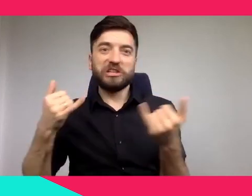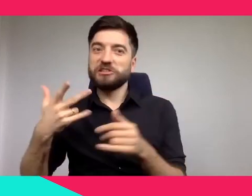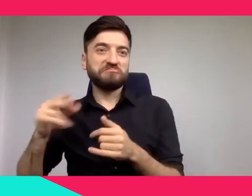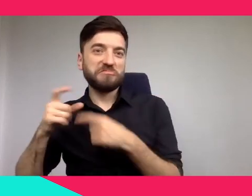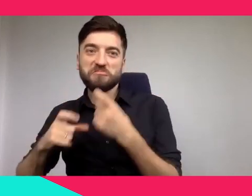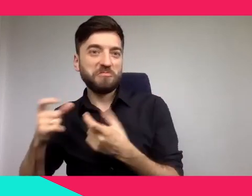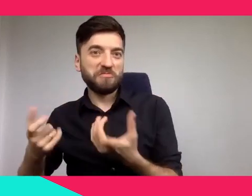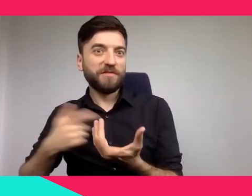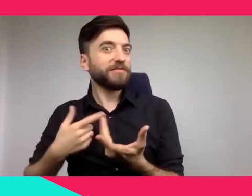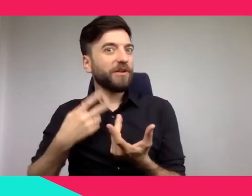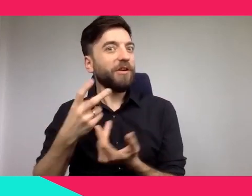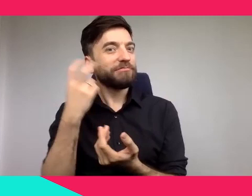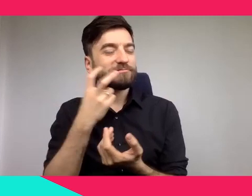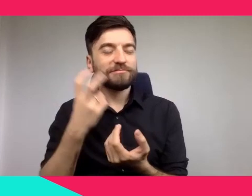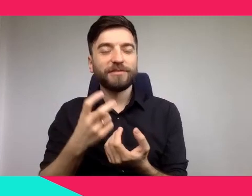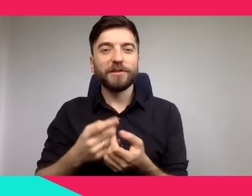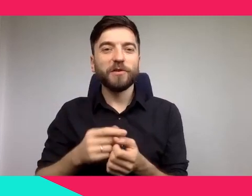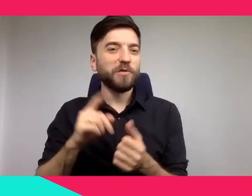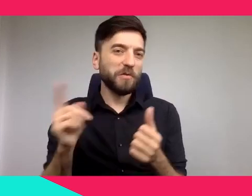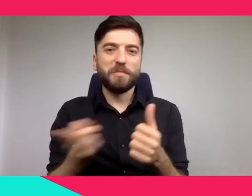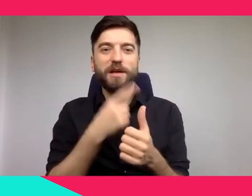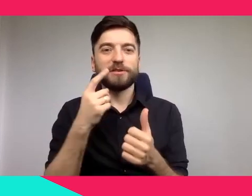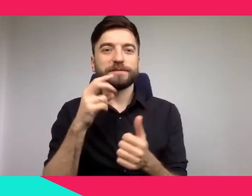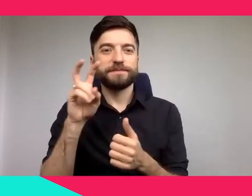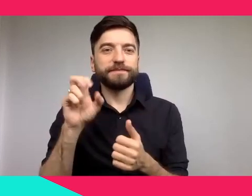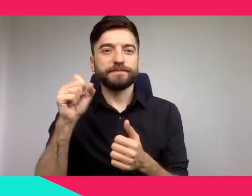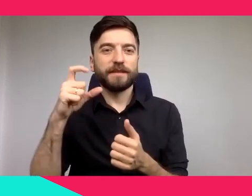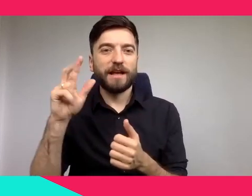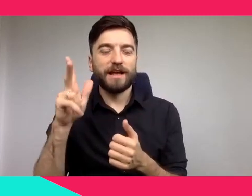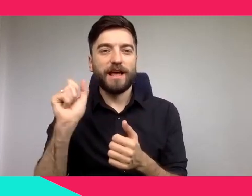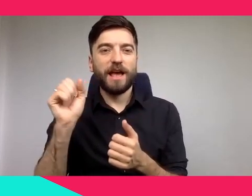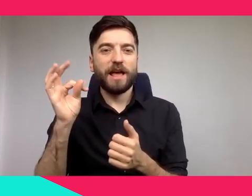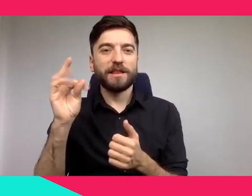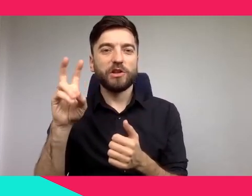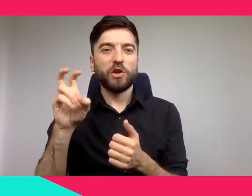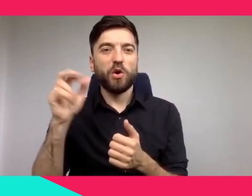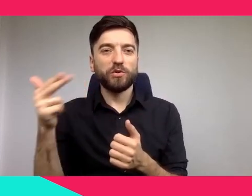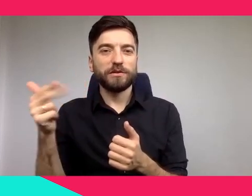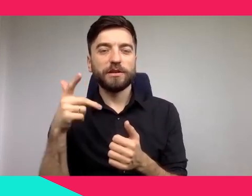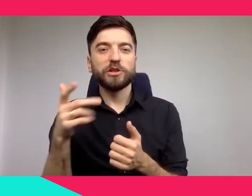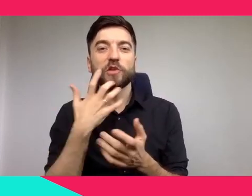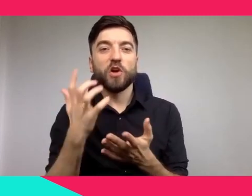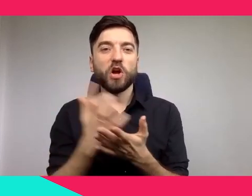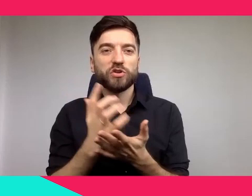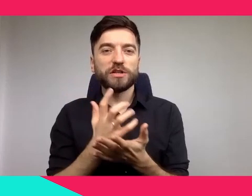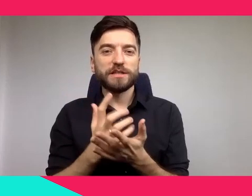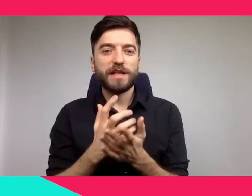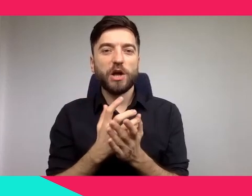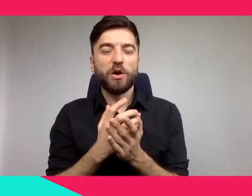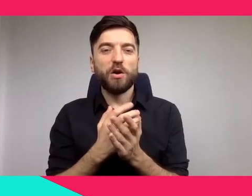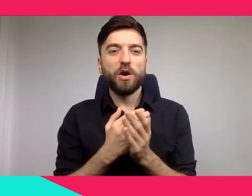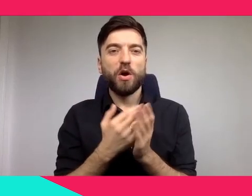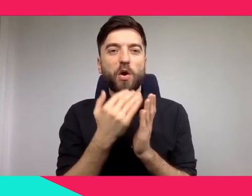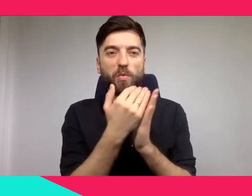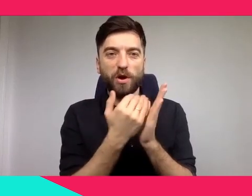hackathons. Someone used Facebook software to cut out faces out of all the paintings of the Rijksmuseum and made a gallery of